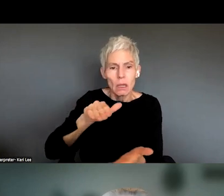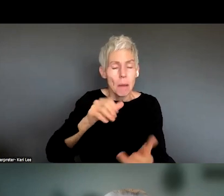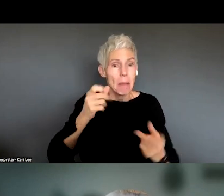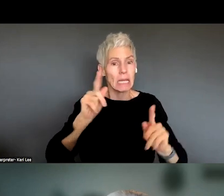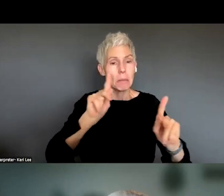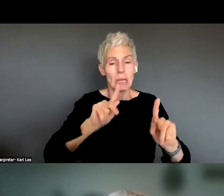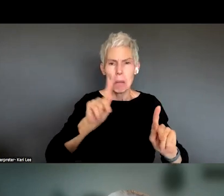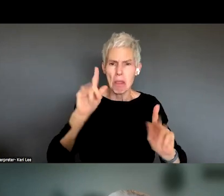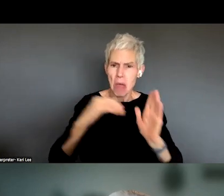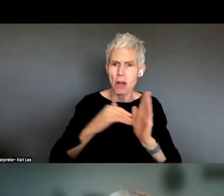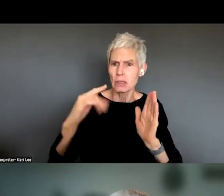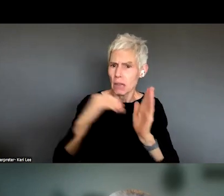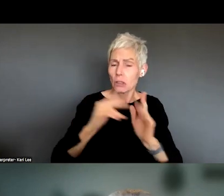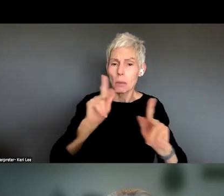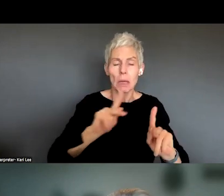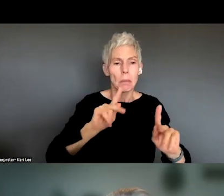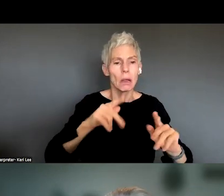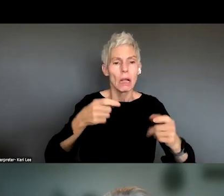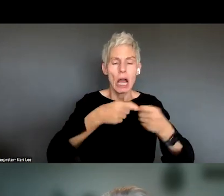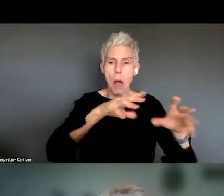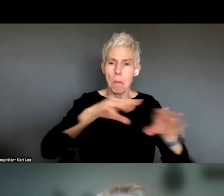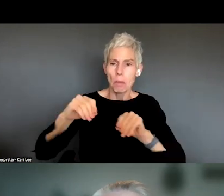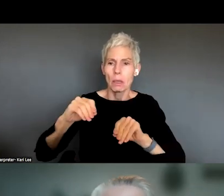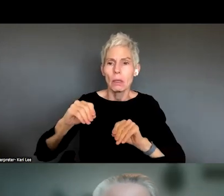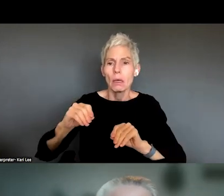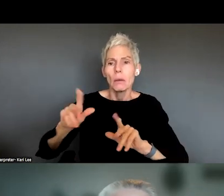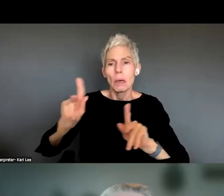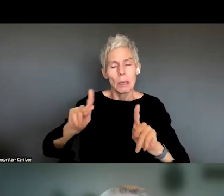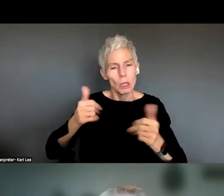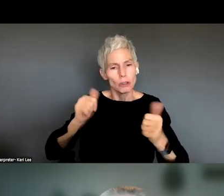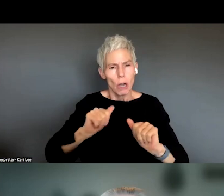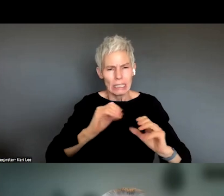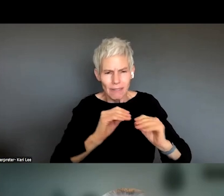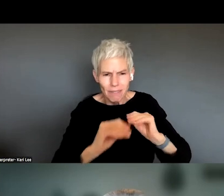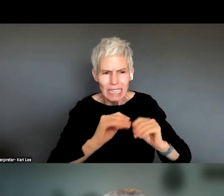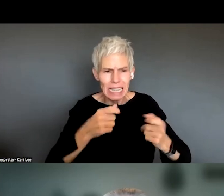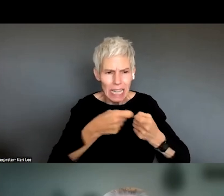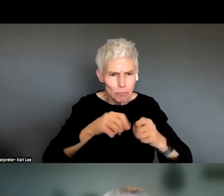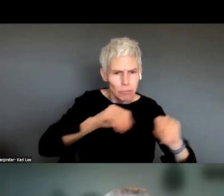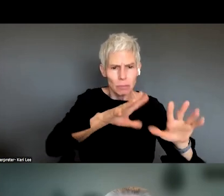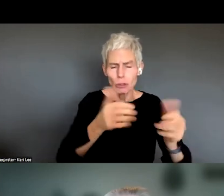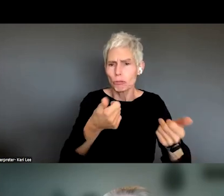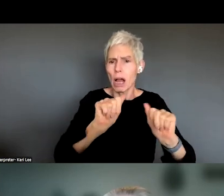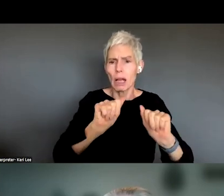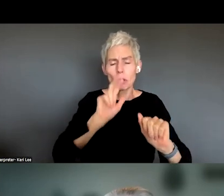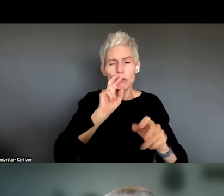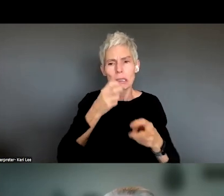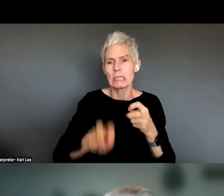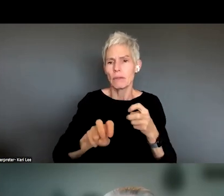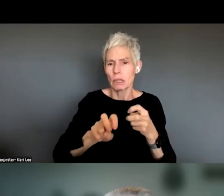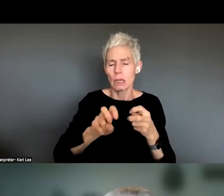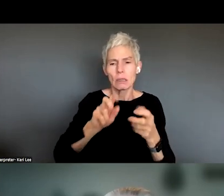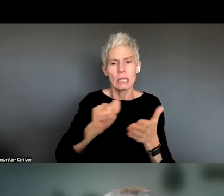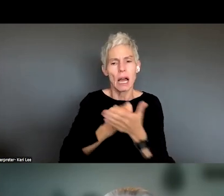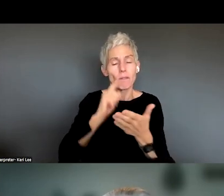state. Still, folks are doing a great job trying to get that back on, but it's you know, it's a difficult time for a lot of people. I